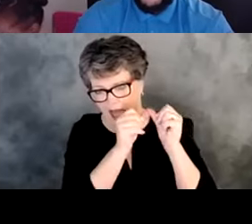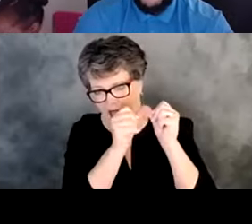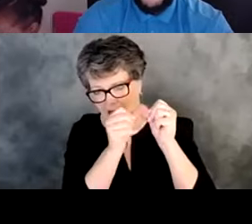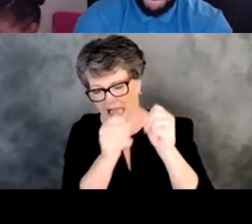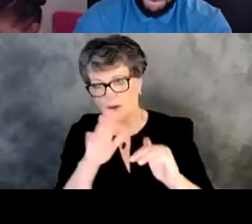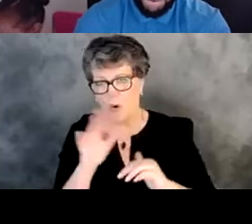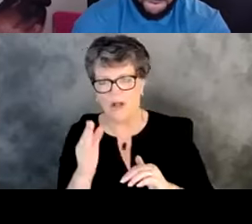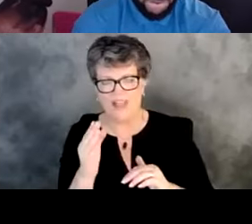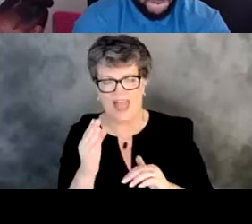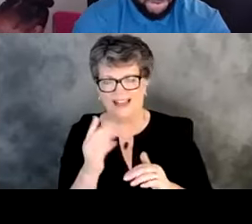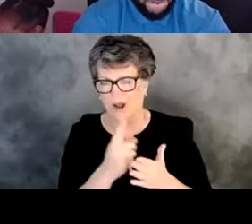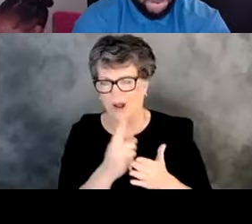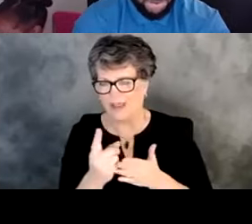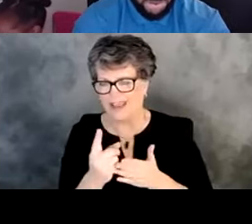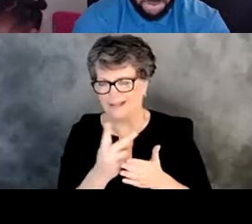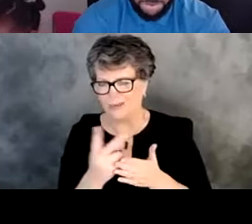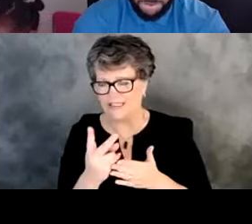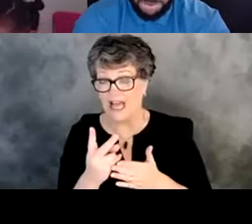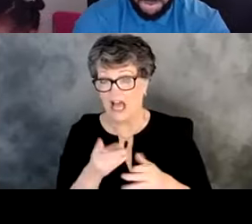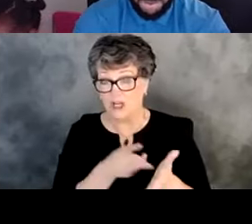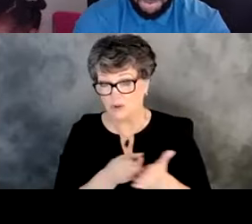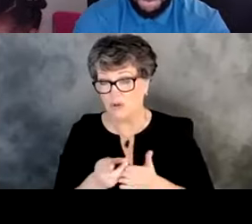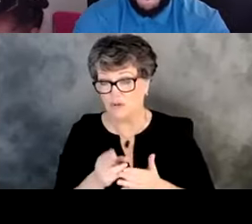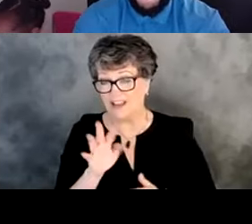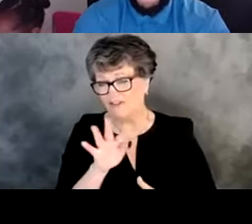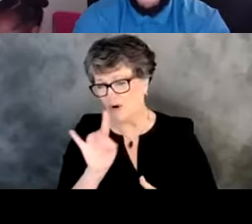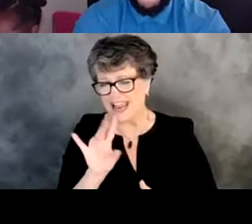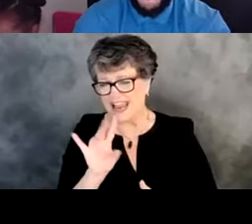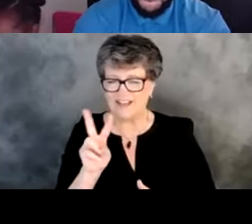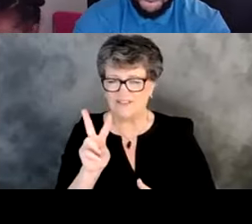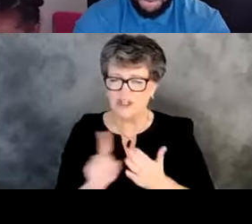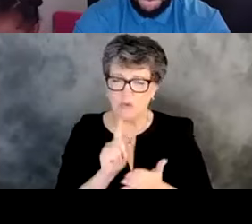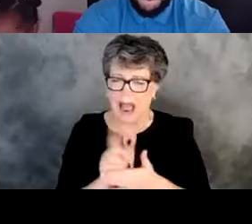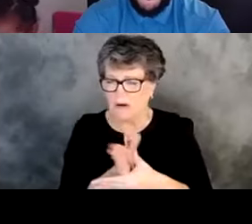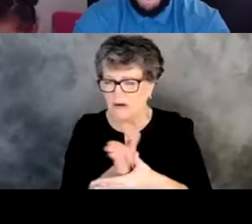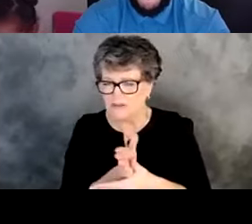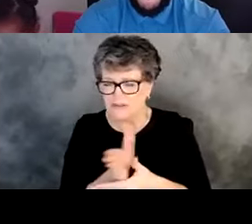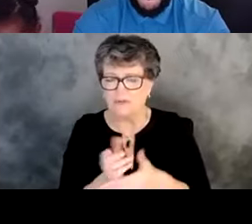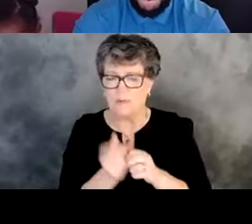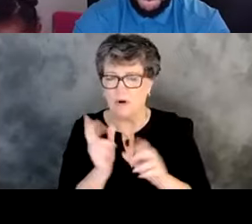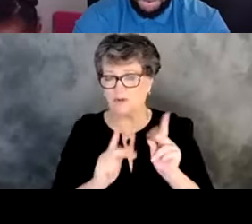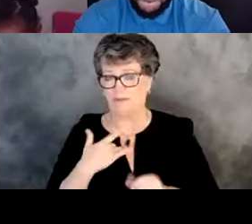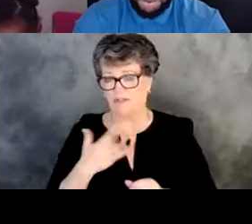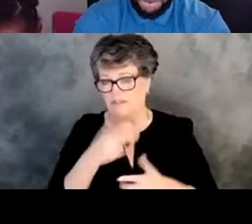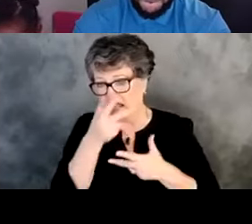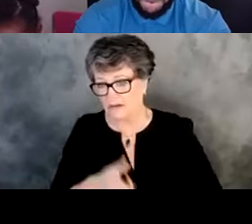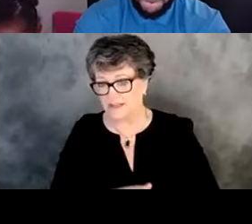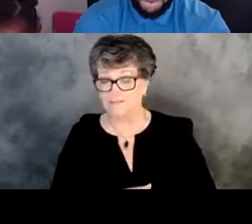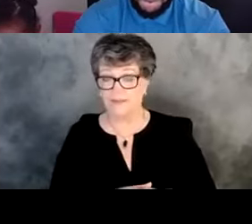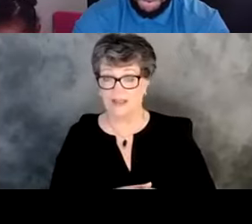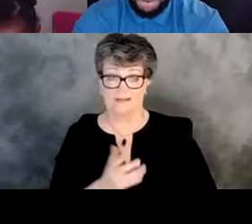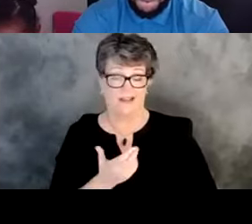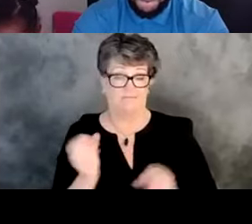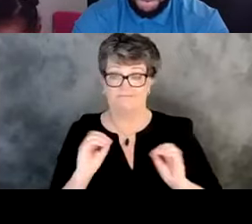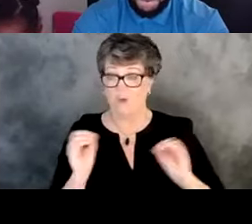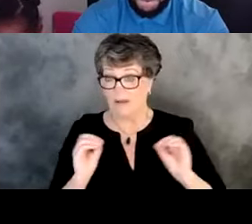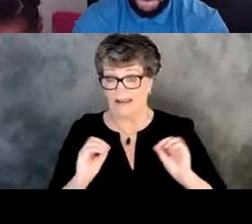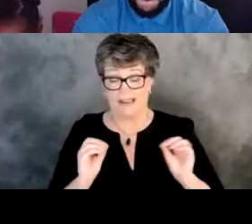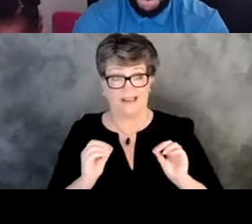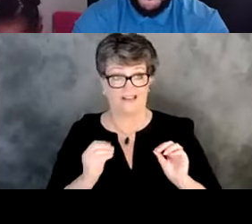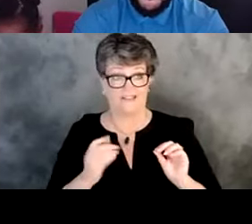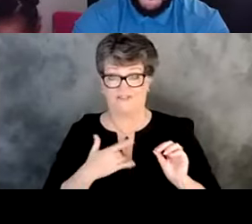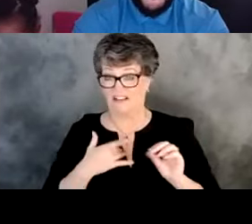than a couple of weeks. Truthfully, it's 48 to 72 hours is the vast majority of people. I've yet to have anybody have anything last